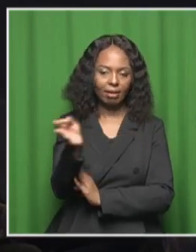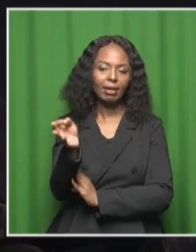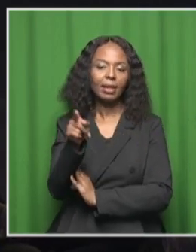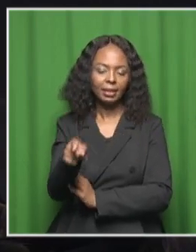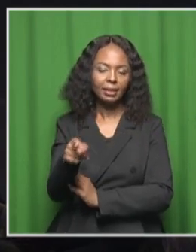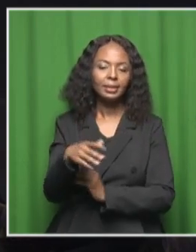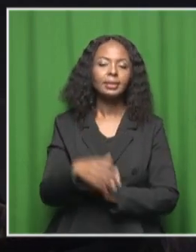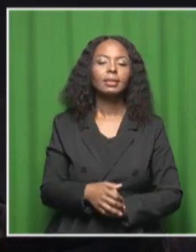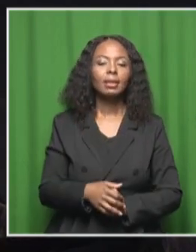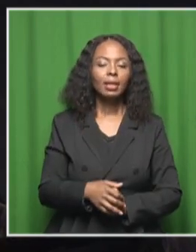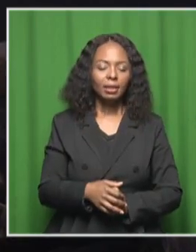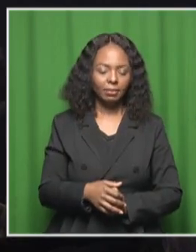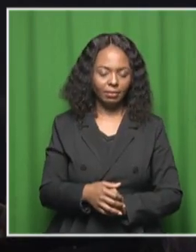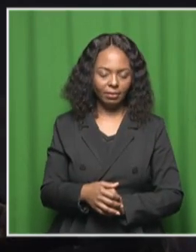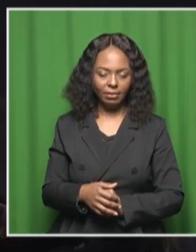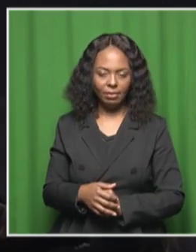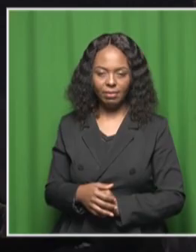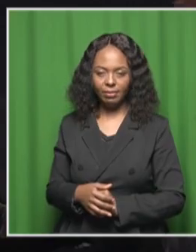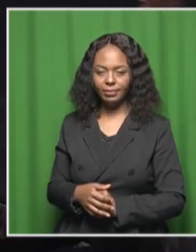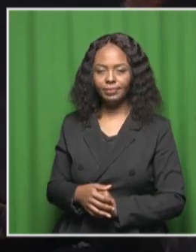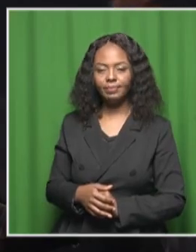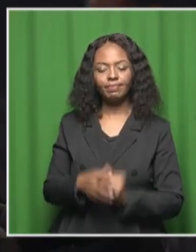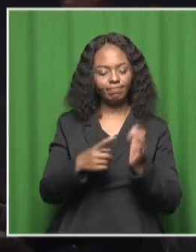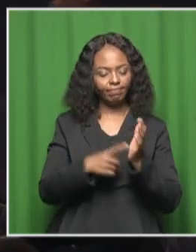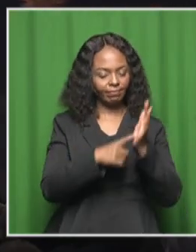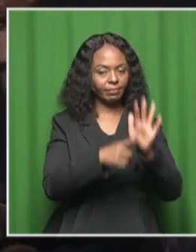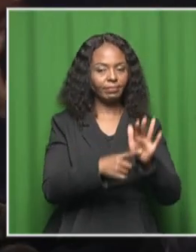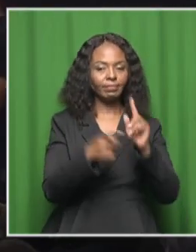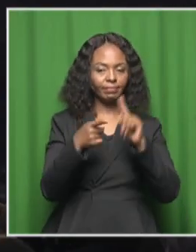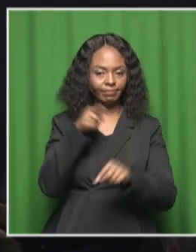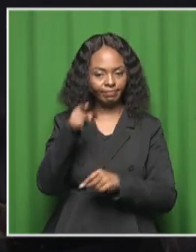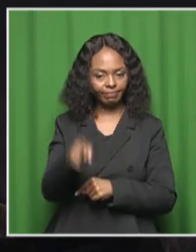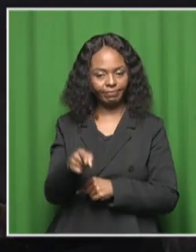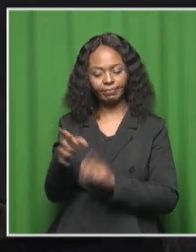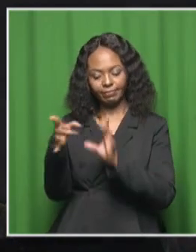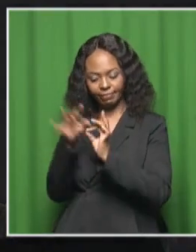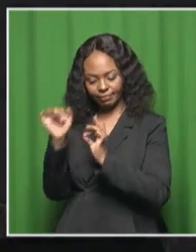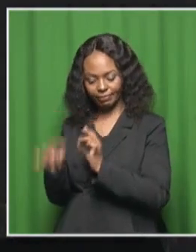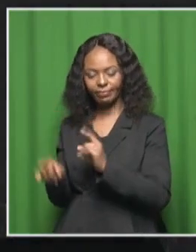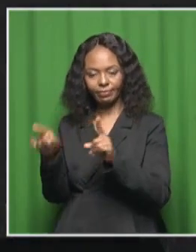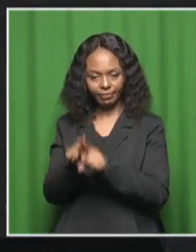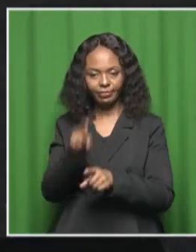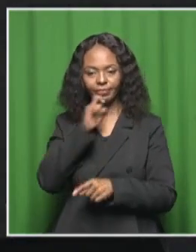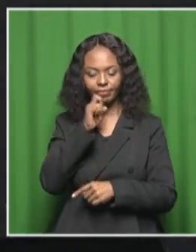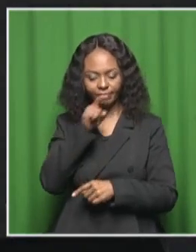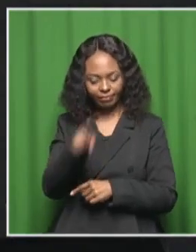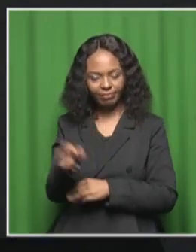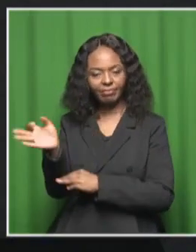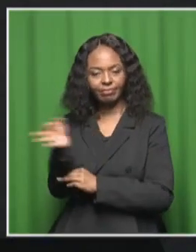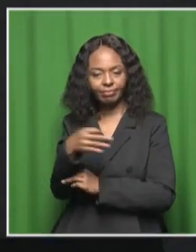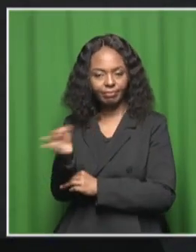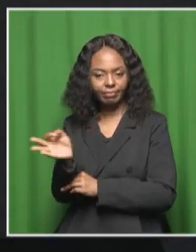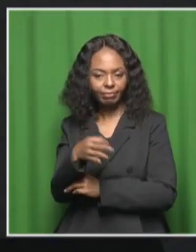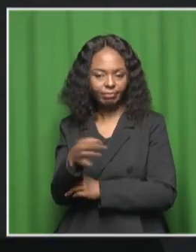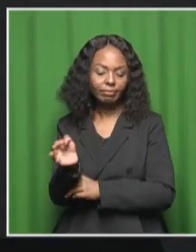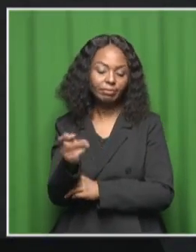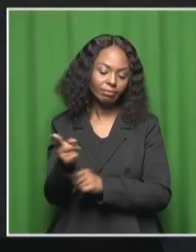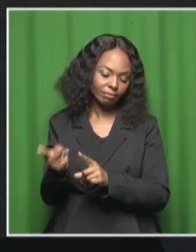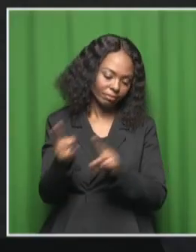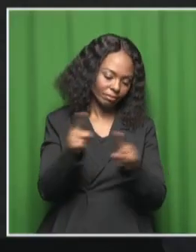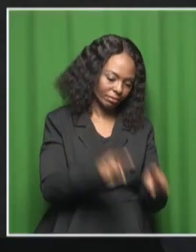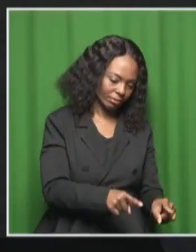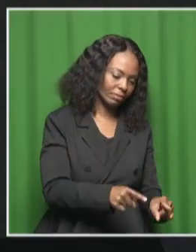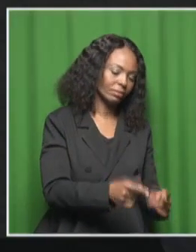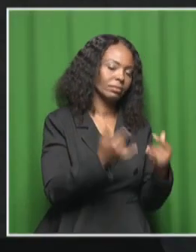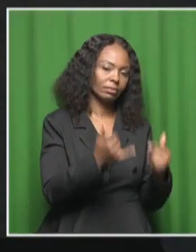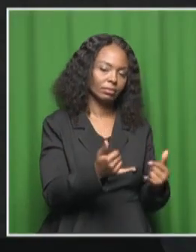party state to a state or official category, with the country's flag